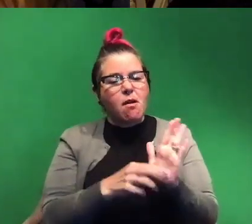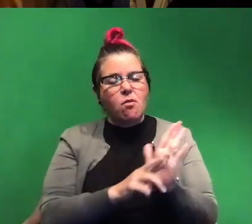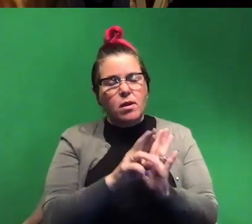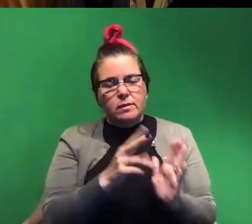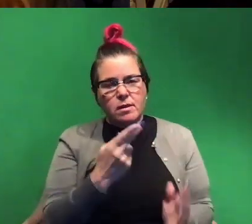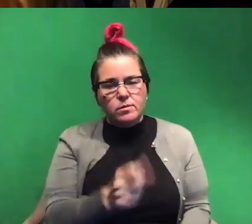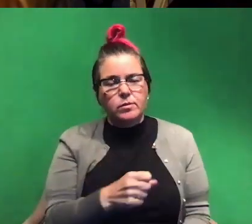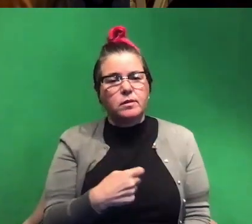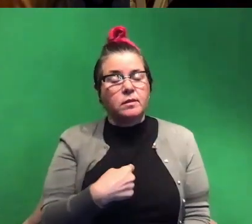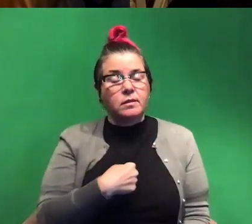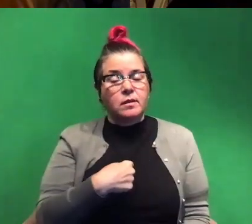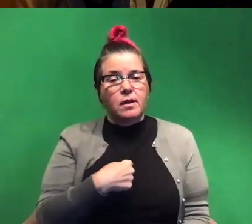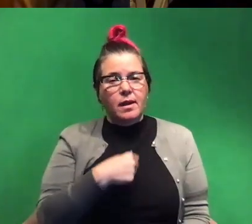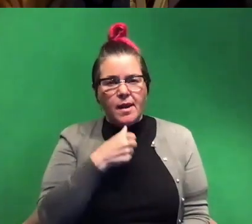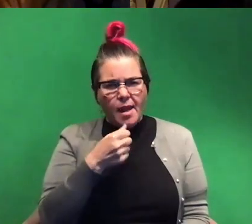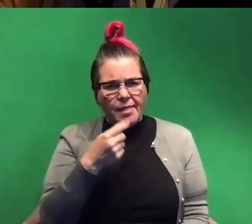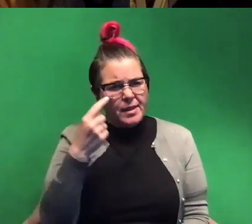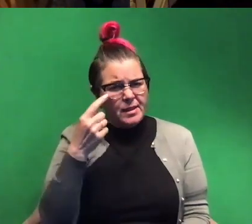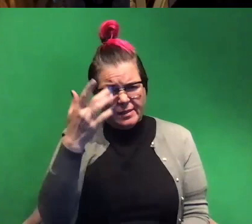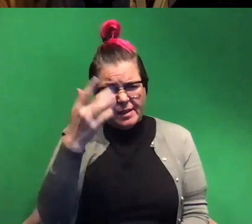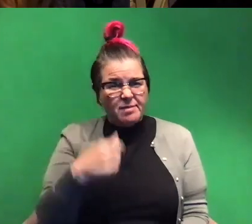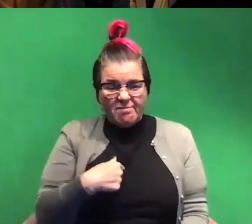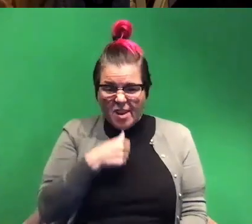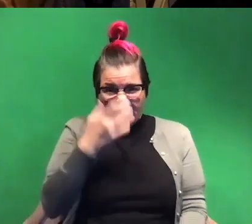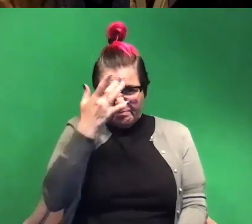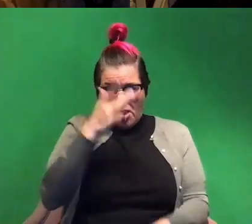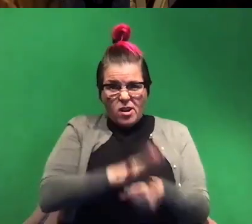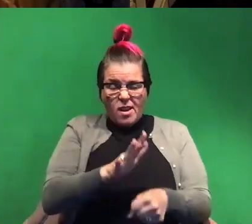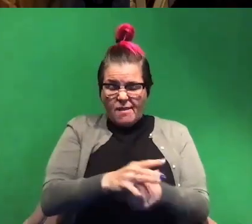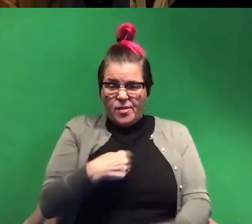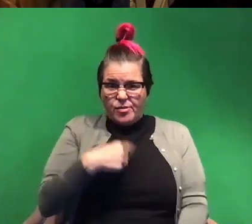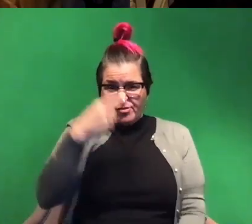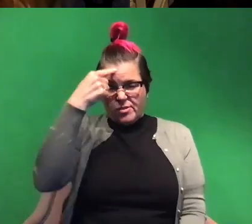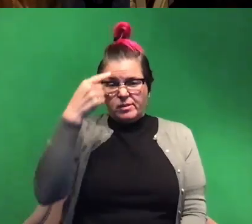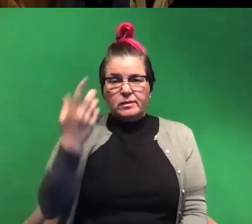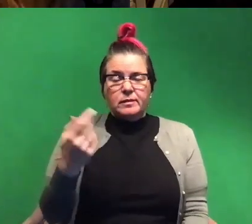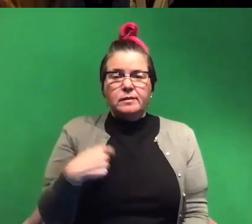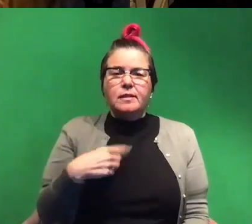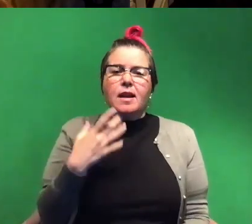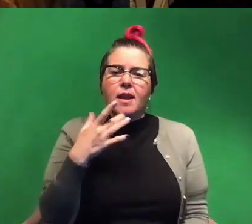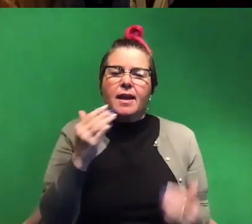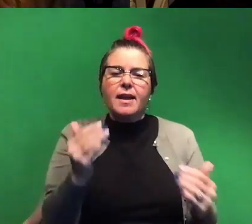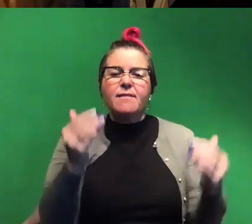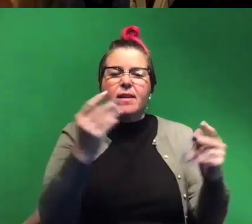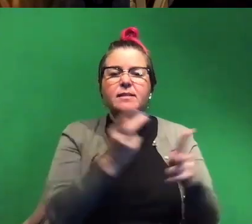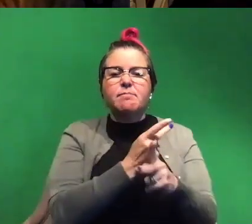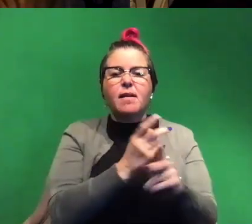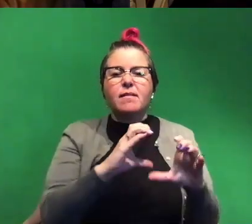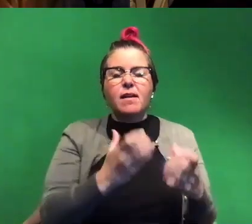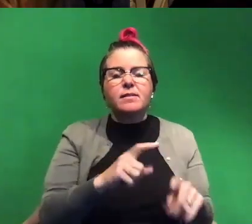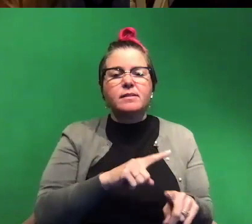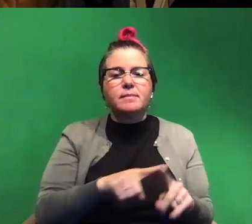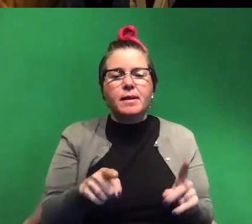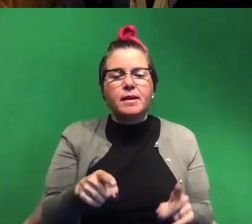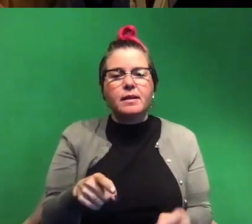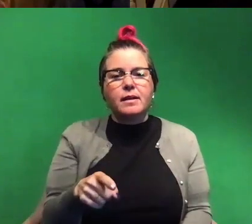did not think I was smart enough. I was lucky enough to be in advanced math classes, but I was not